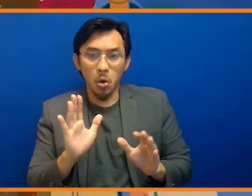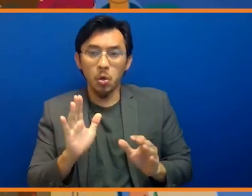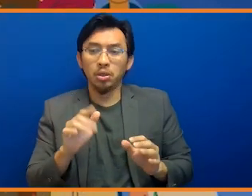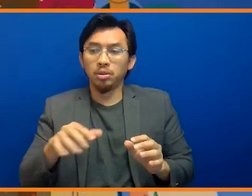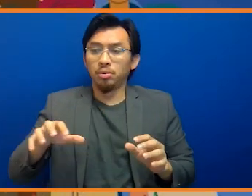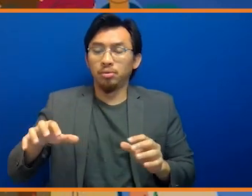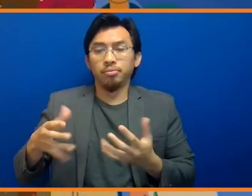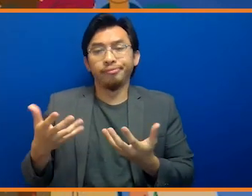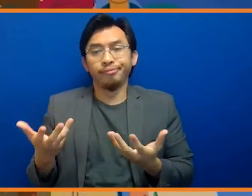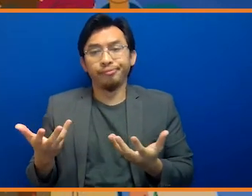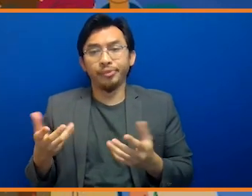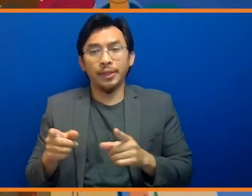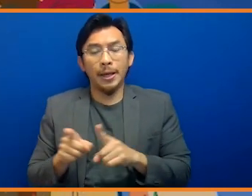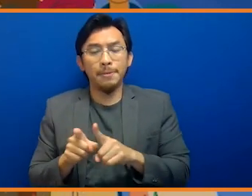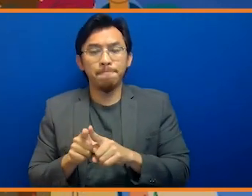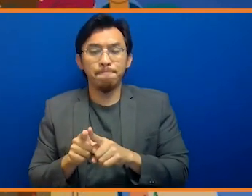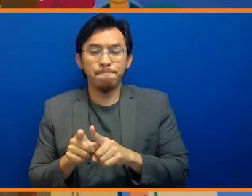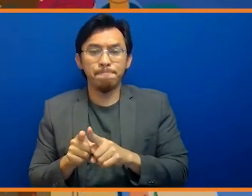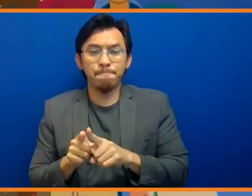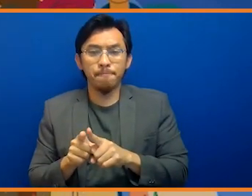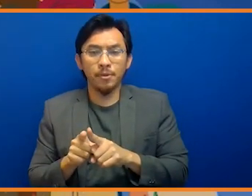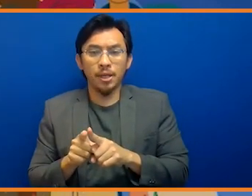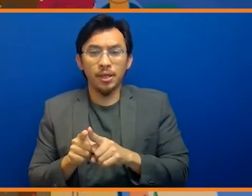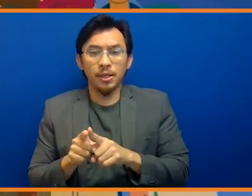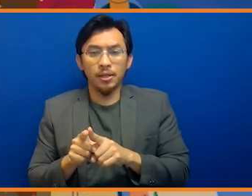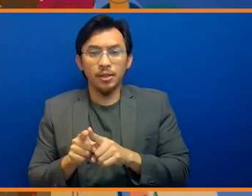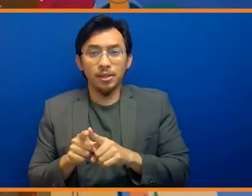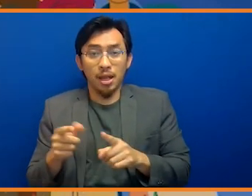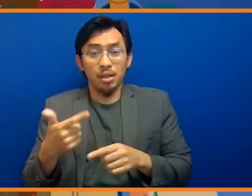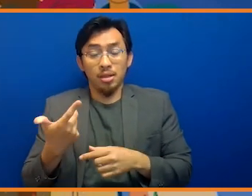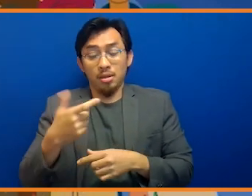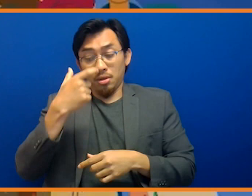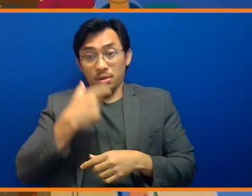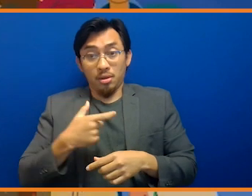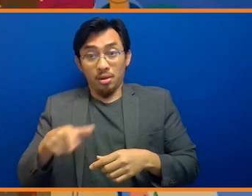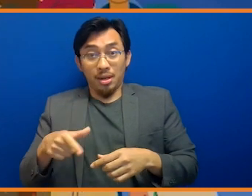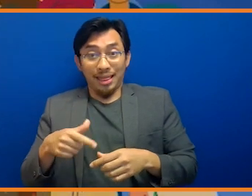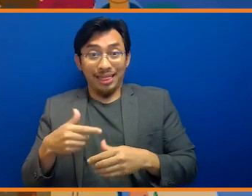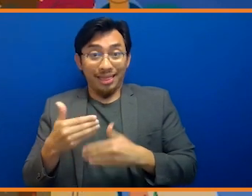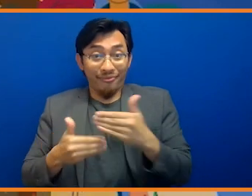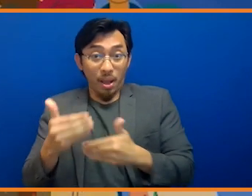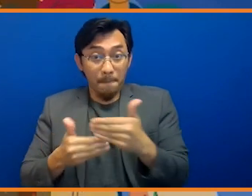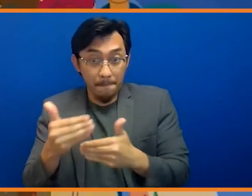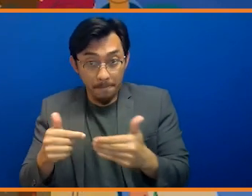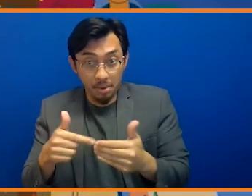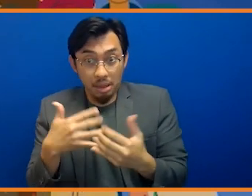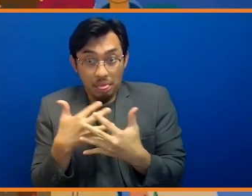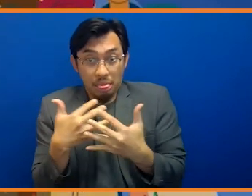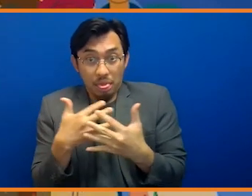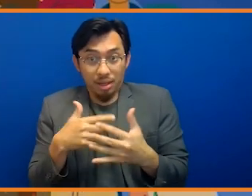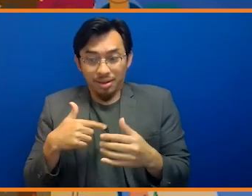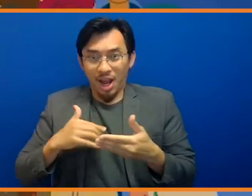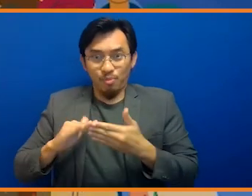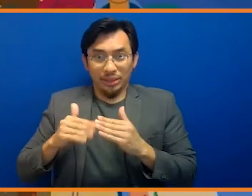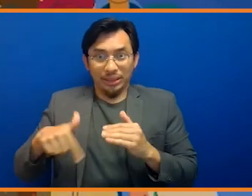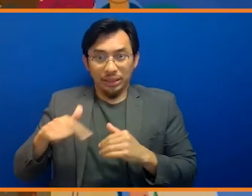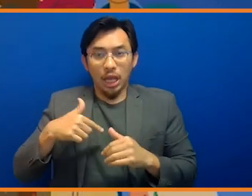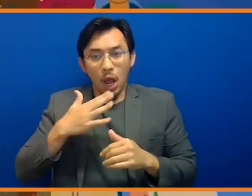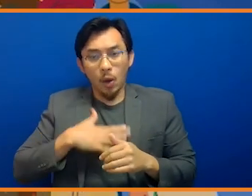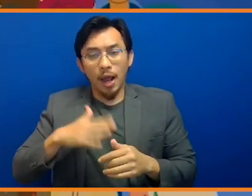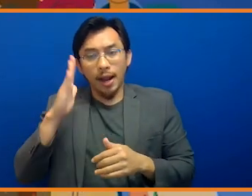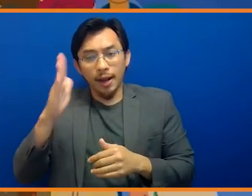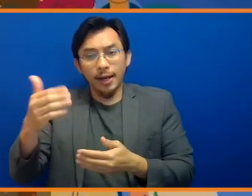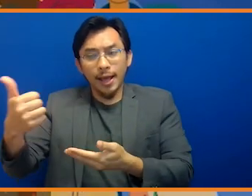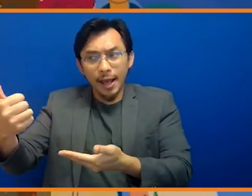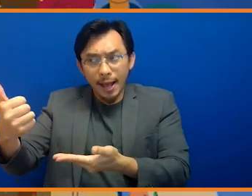the stakeholder and so on. So in here, since it's delivered about the raw trauma of our community, and I